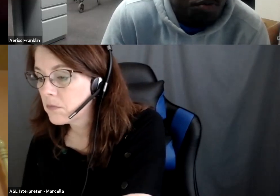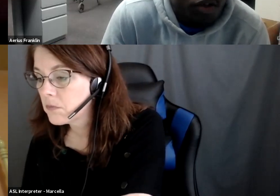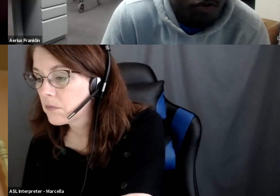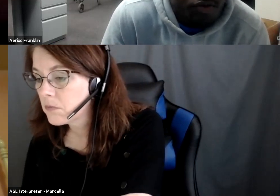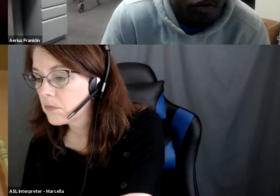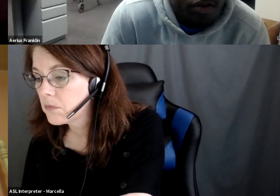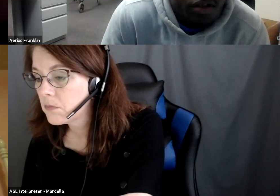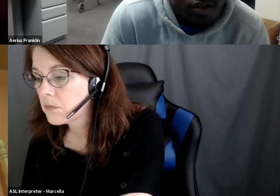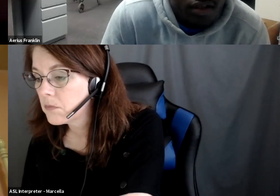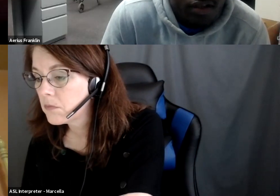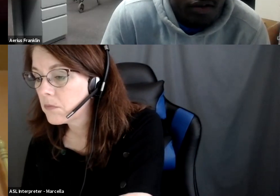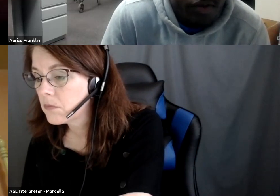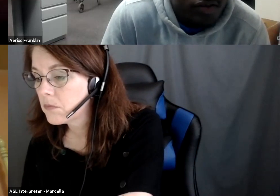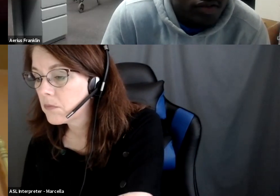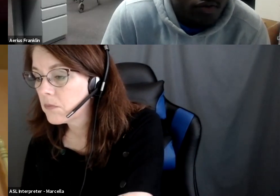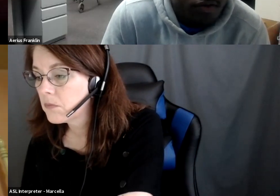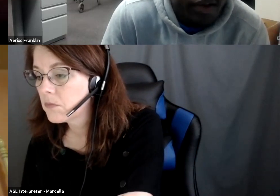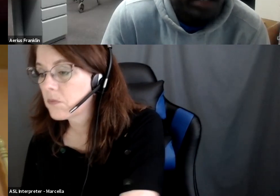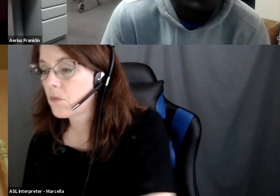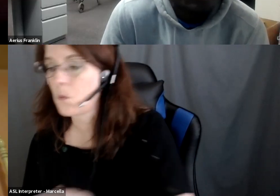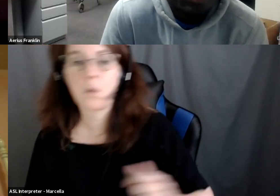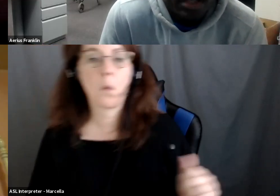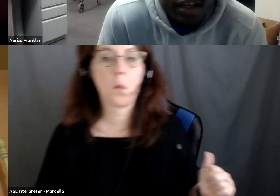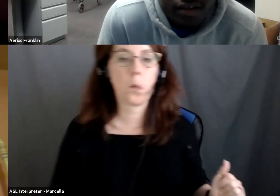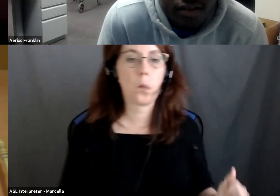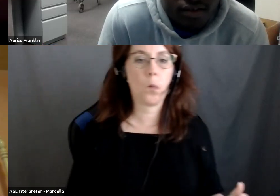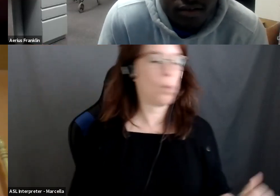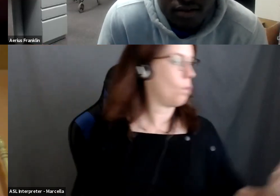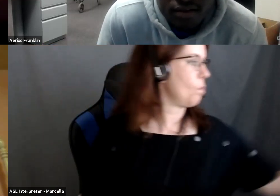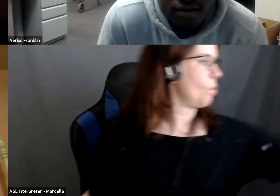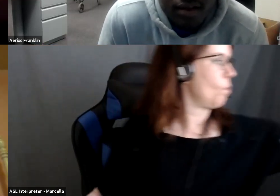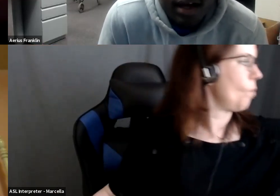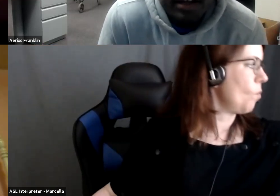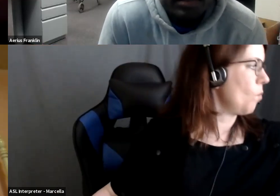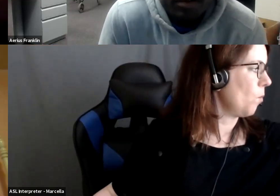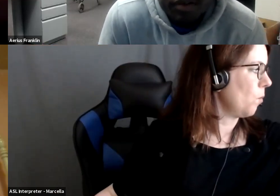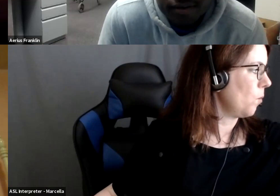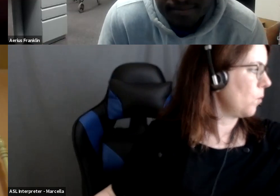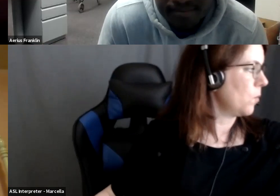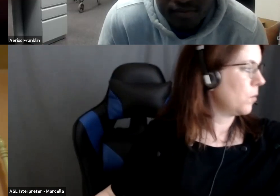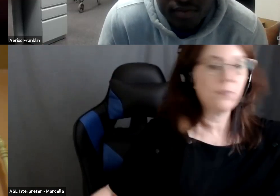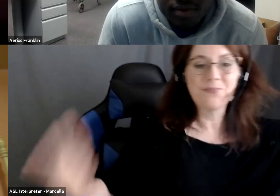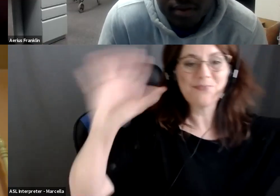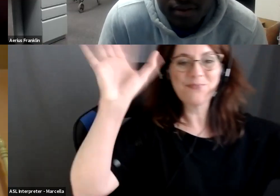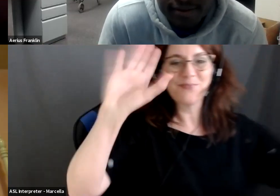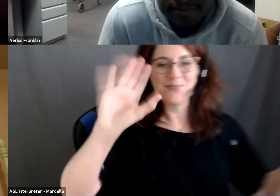I'll just be on mute. And then we also want to make sure that, hi interpreter,